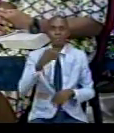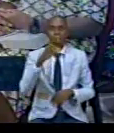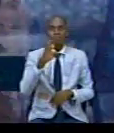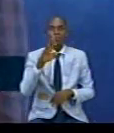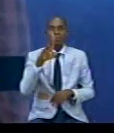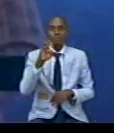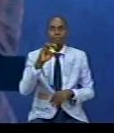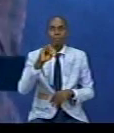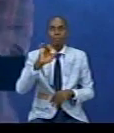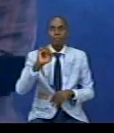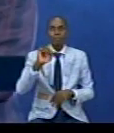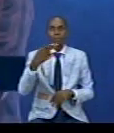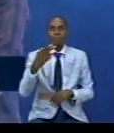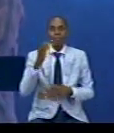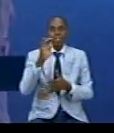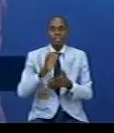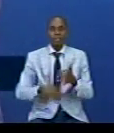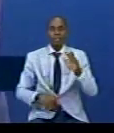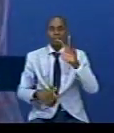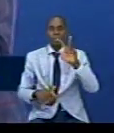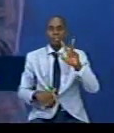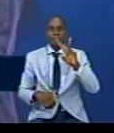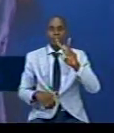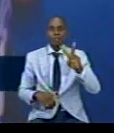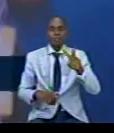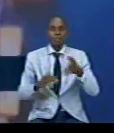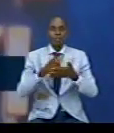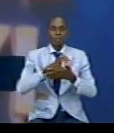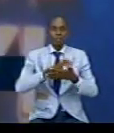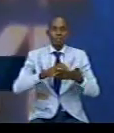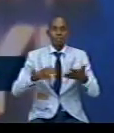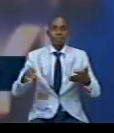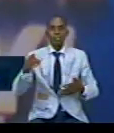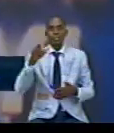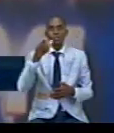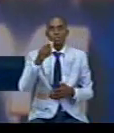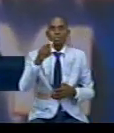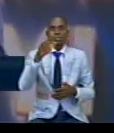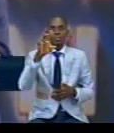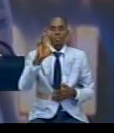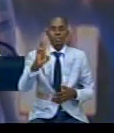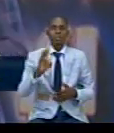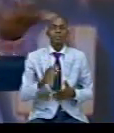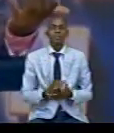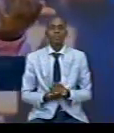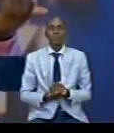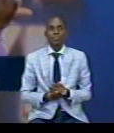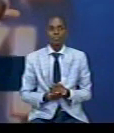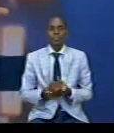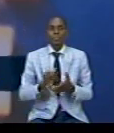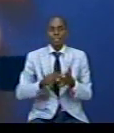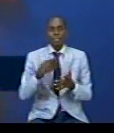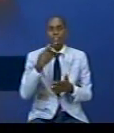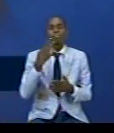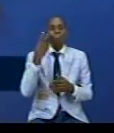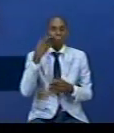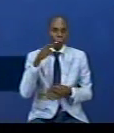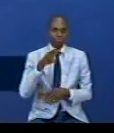27. Jeremiah chapter 32, verse 27. It says,